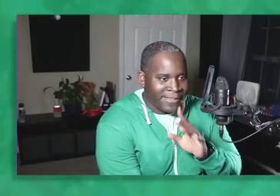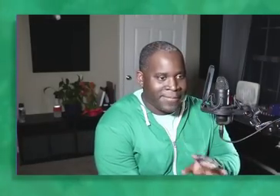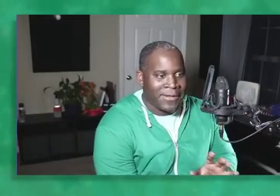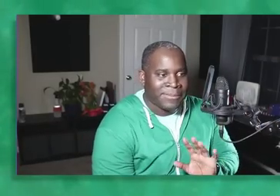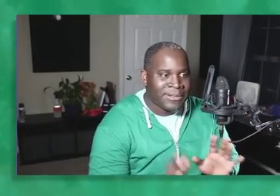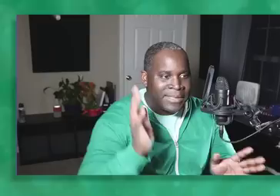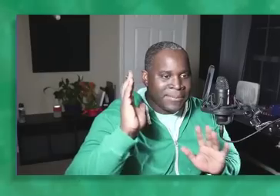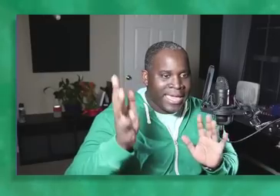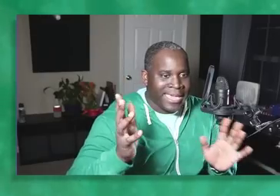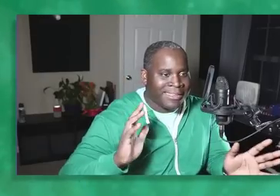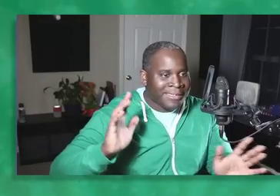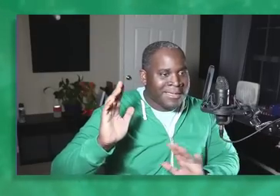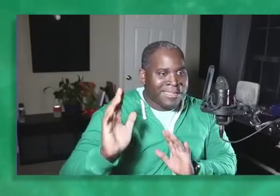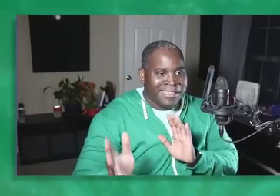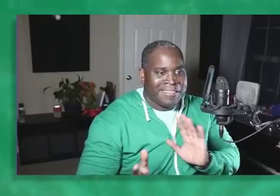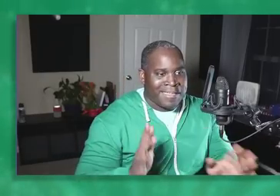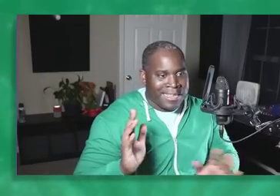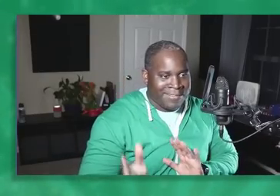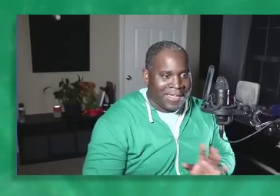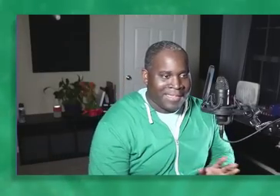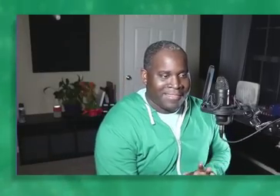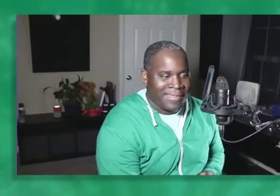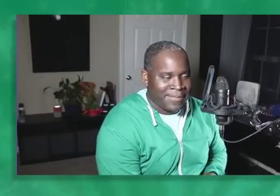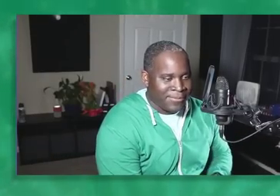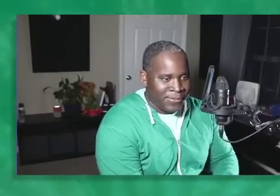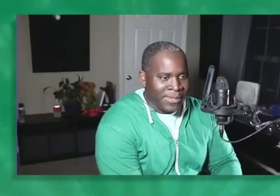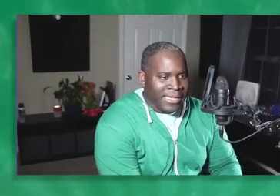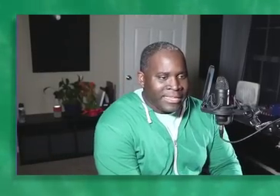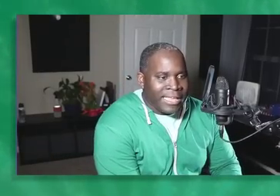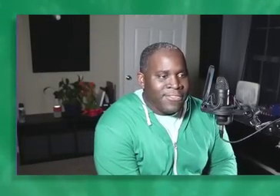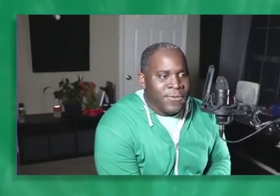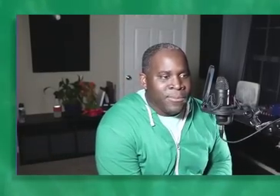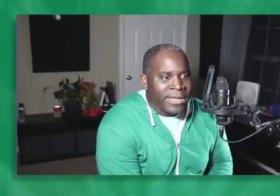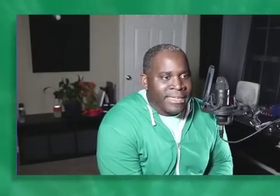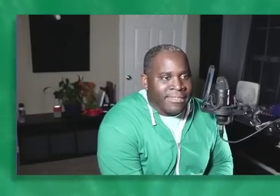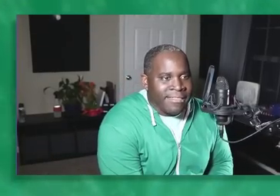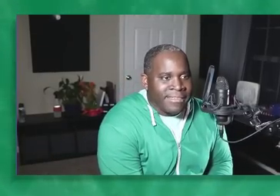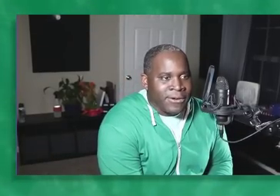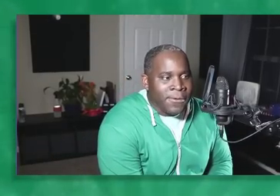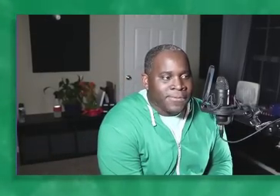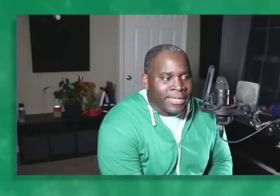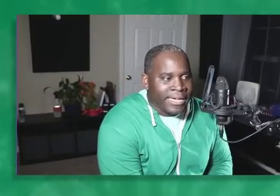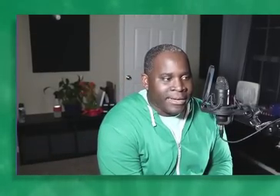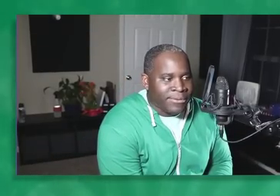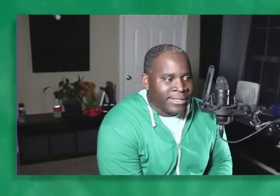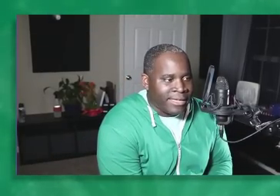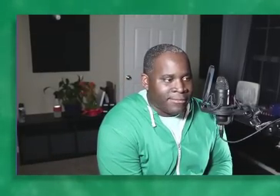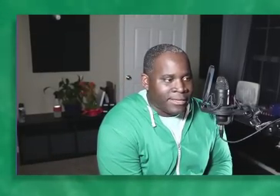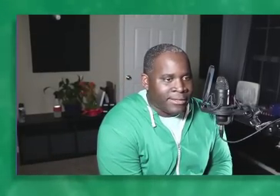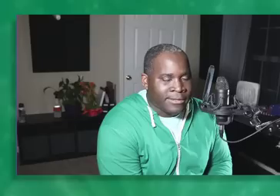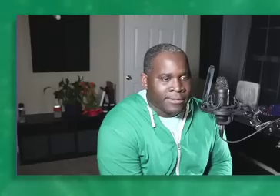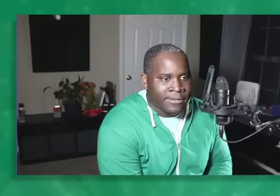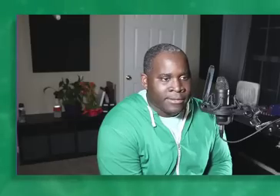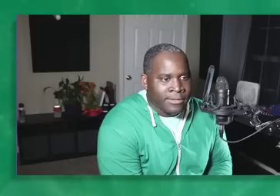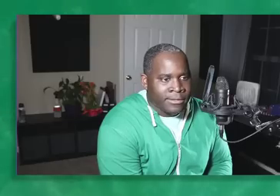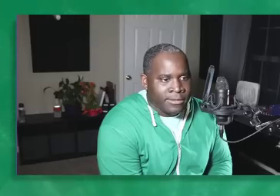talking to myself now. I'm a little bit in my head, signing and talking at the same time too. Let's do a breakdown of that scene. Hopefully I got a breakdown